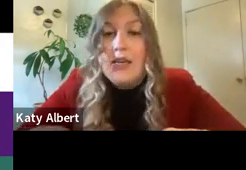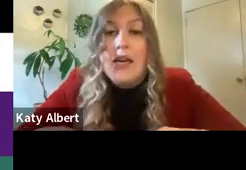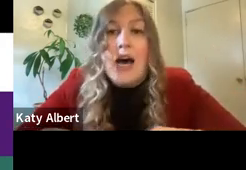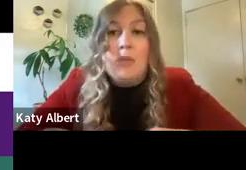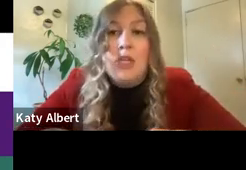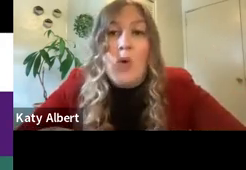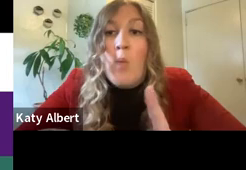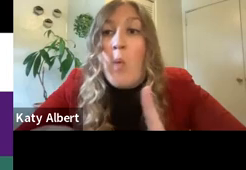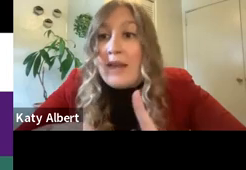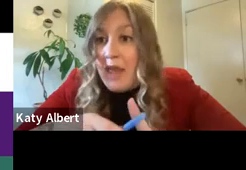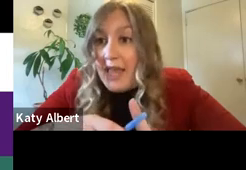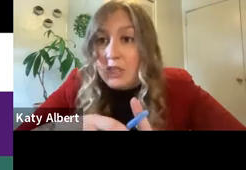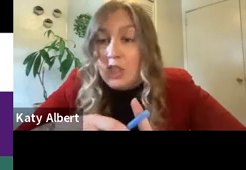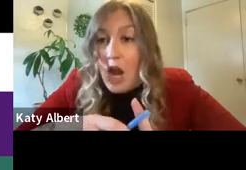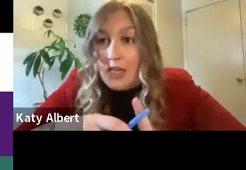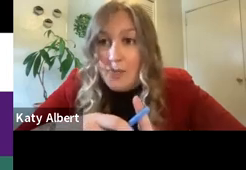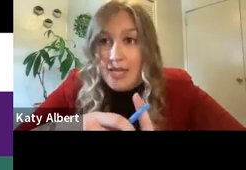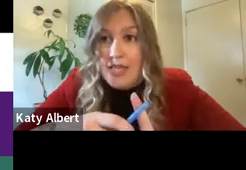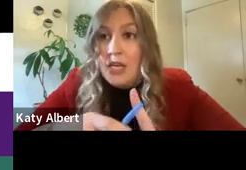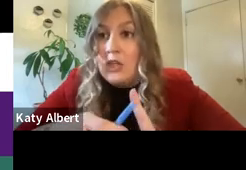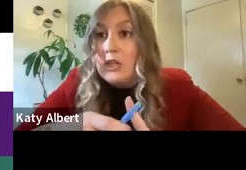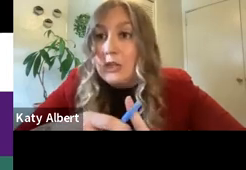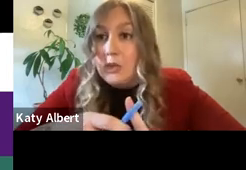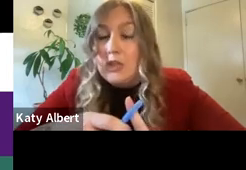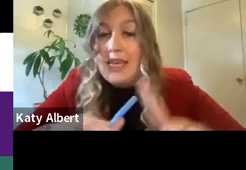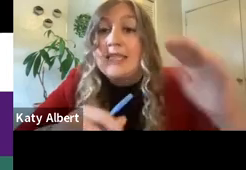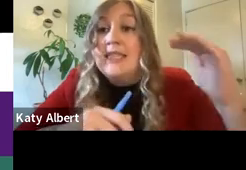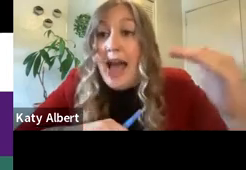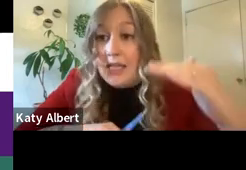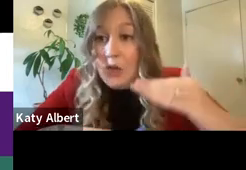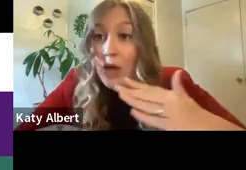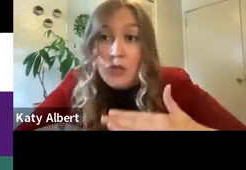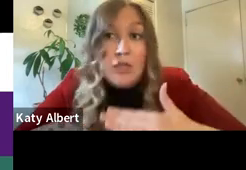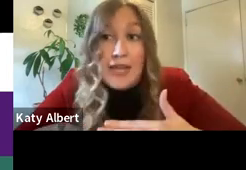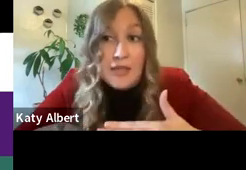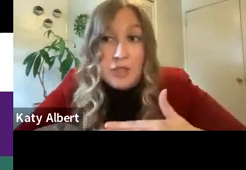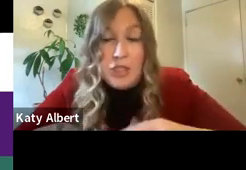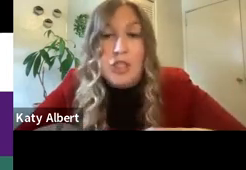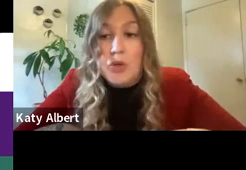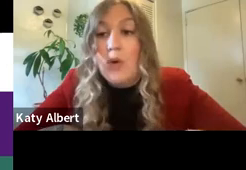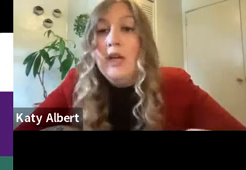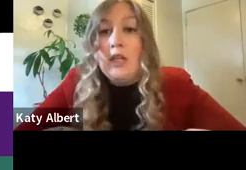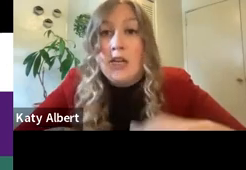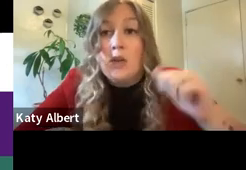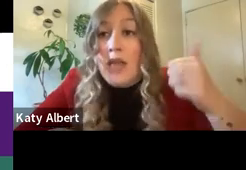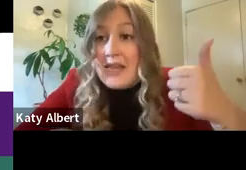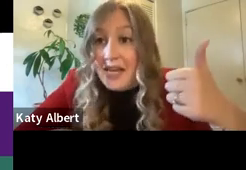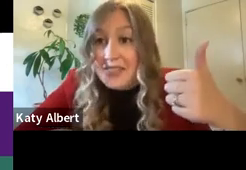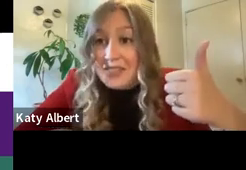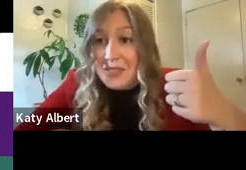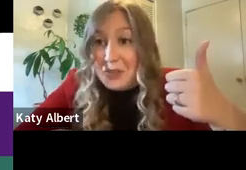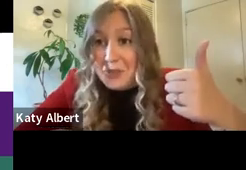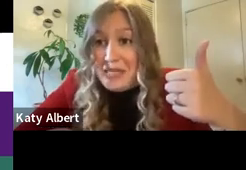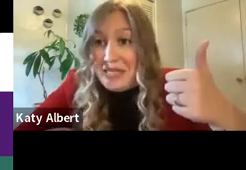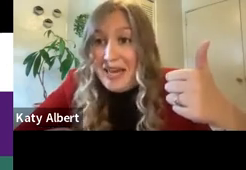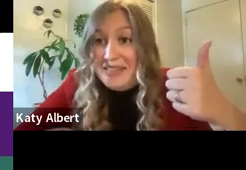toolkit. You know, a one-page document that includes exactly what you'd like them to do. You know, like us